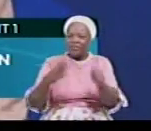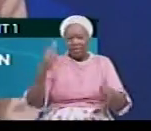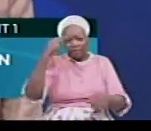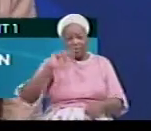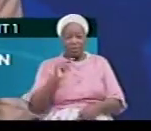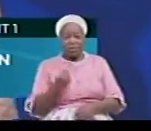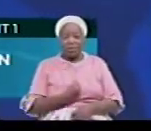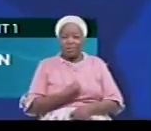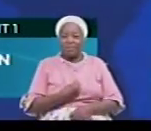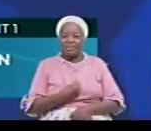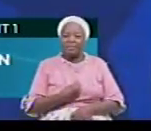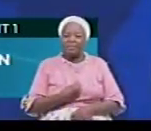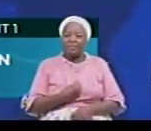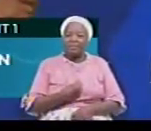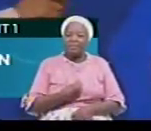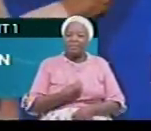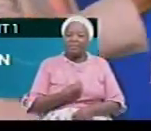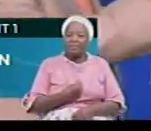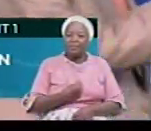us,